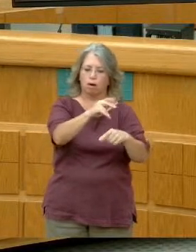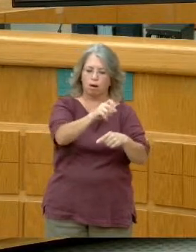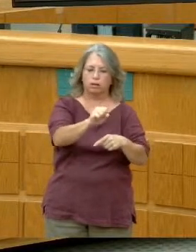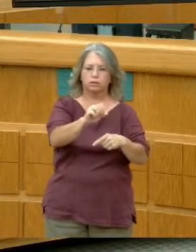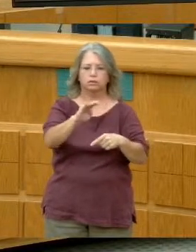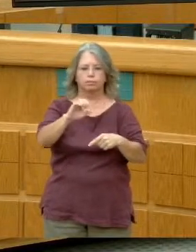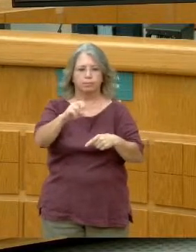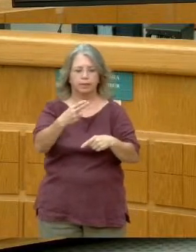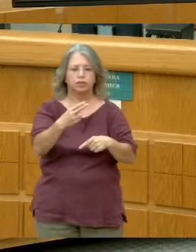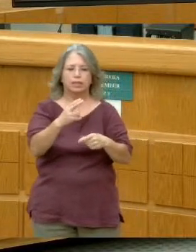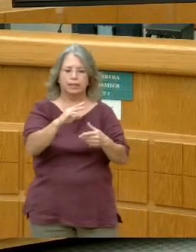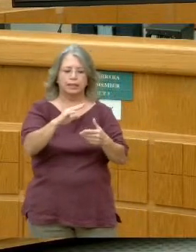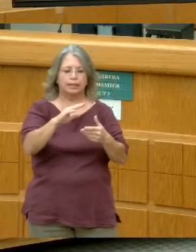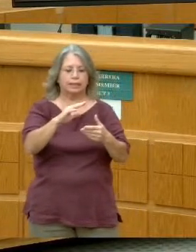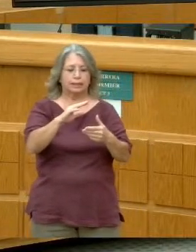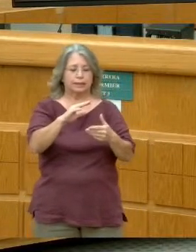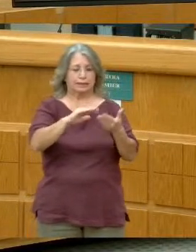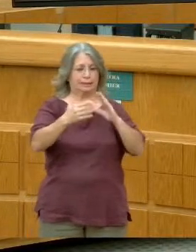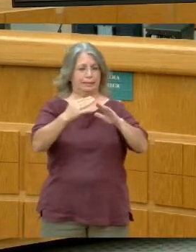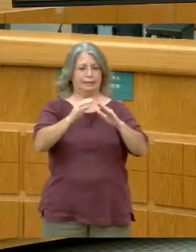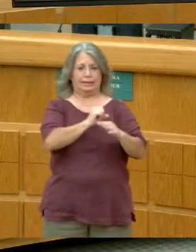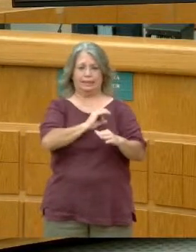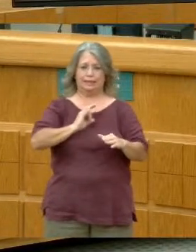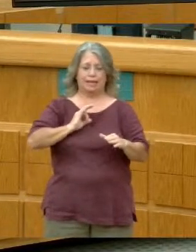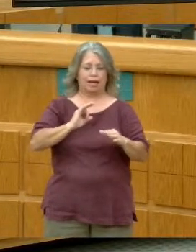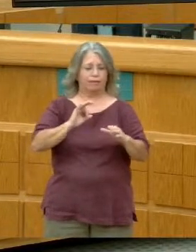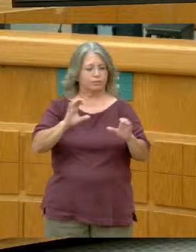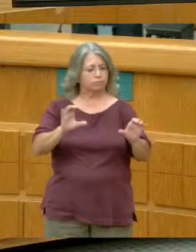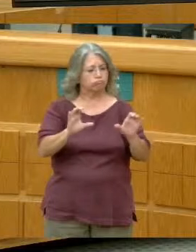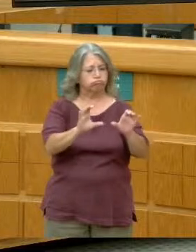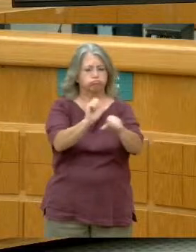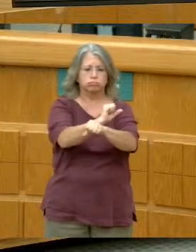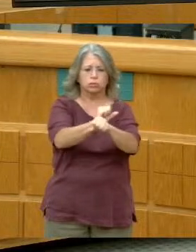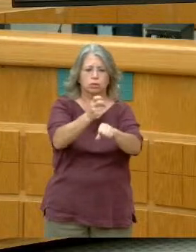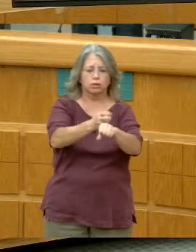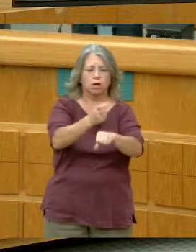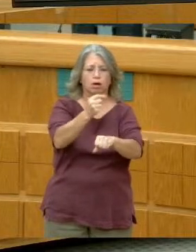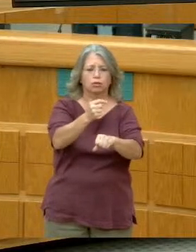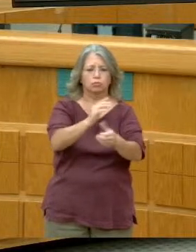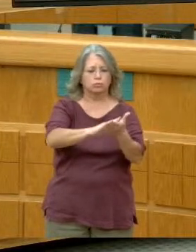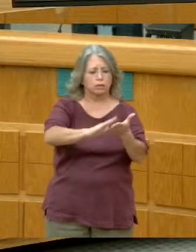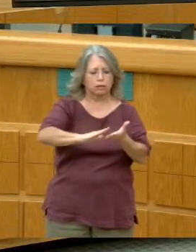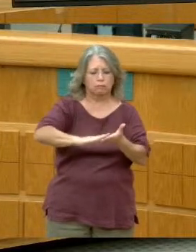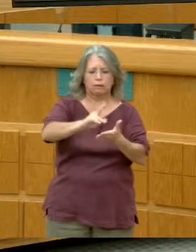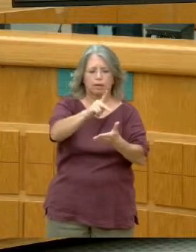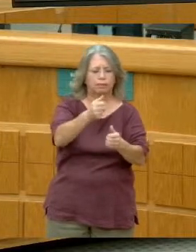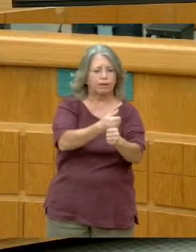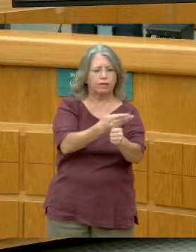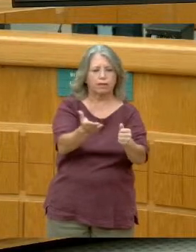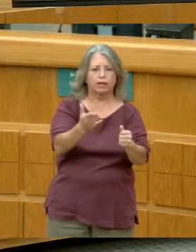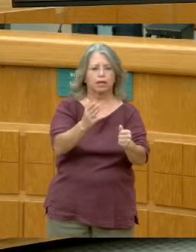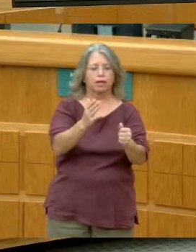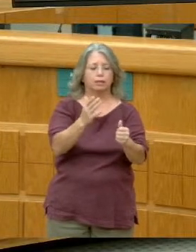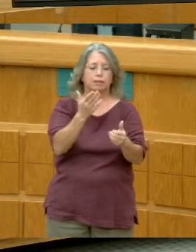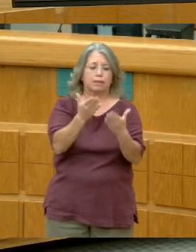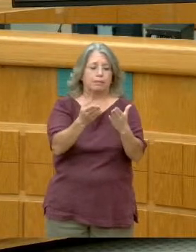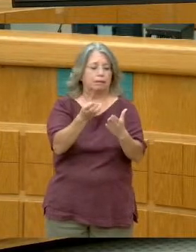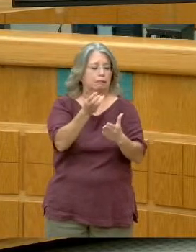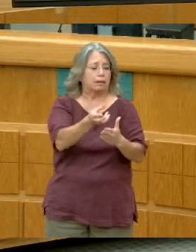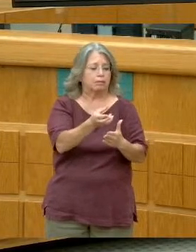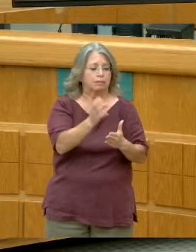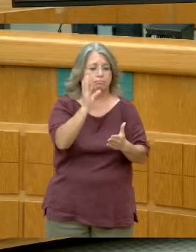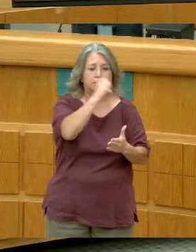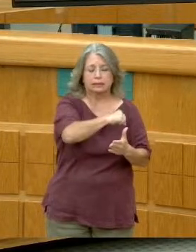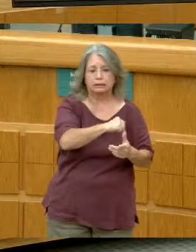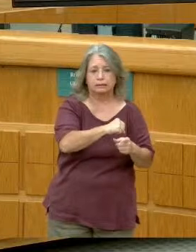done a good job of trying to get all of that cleaned up, but there may be some debris that's still there that we missed. We hope we didn't, but just be